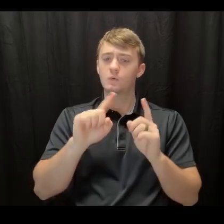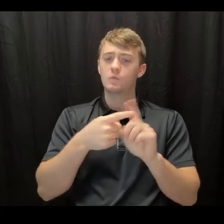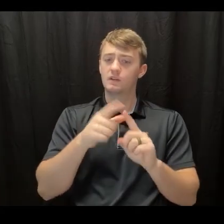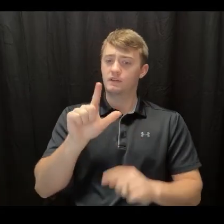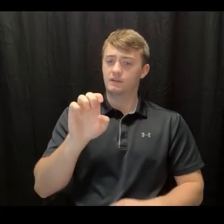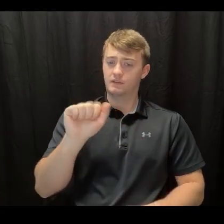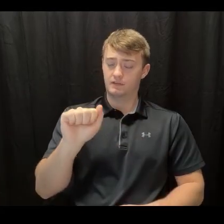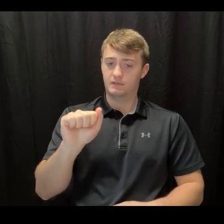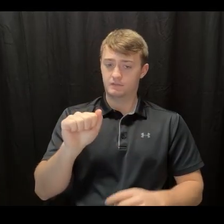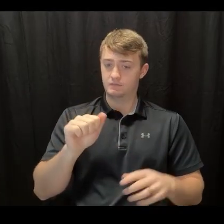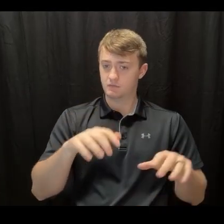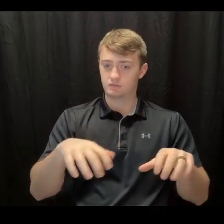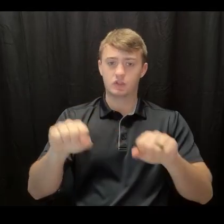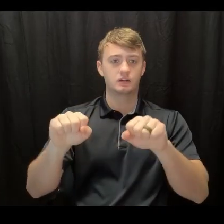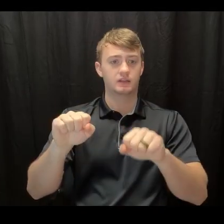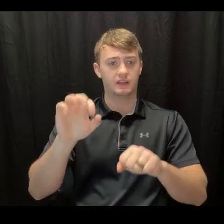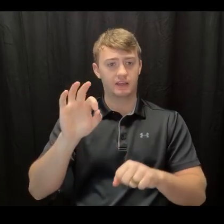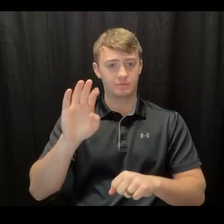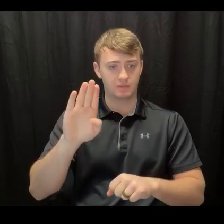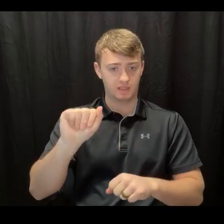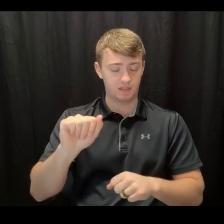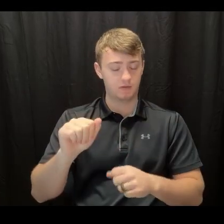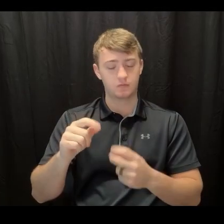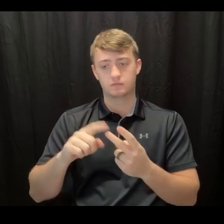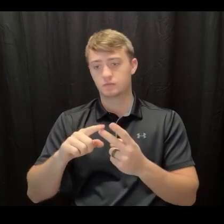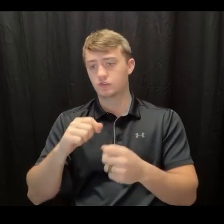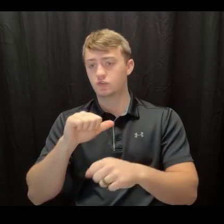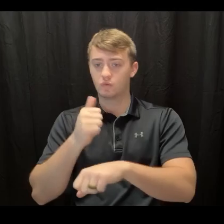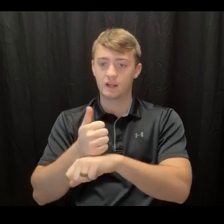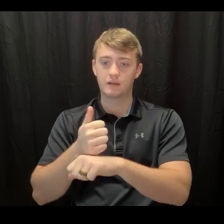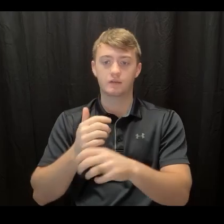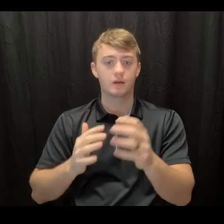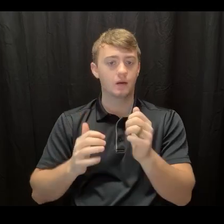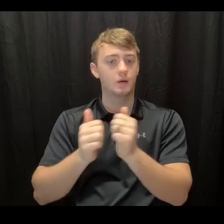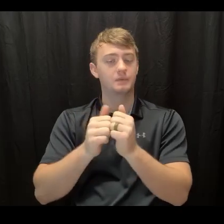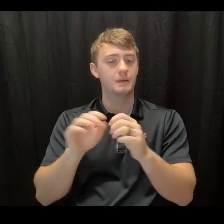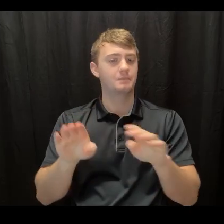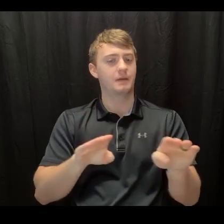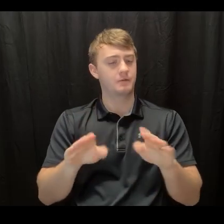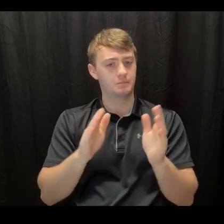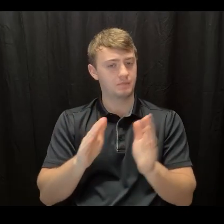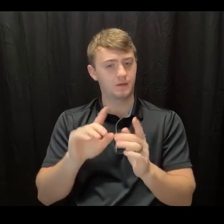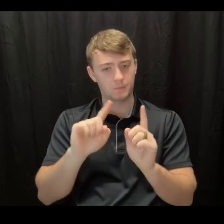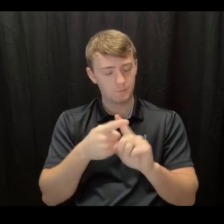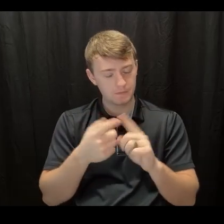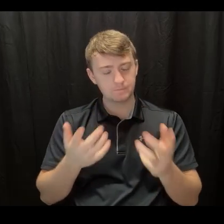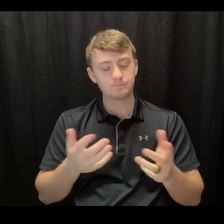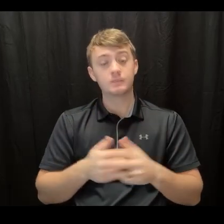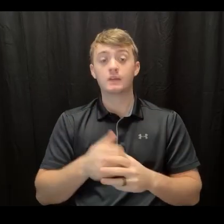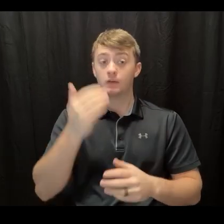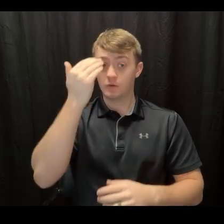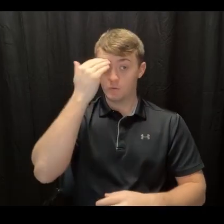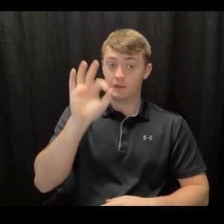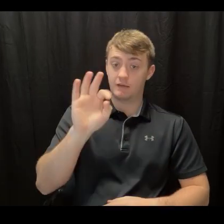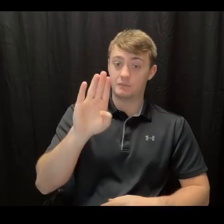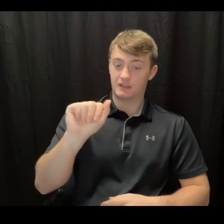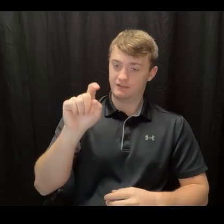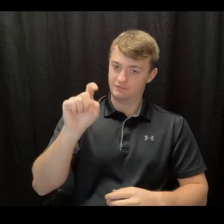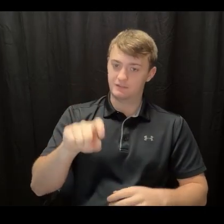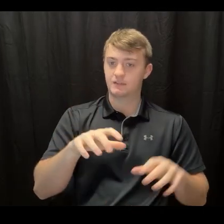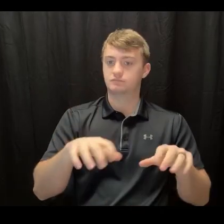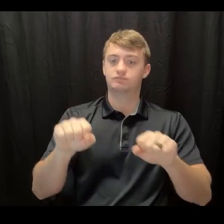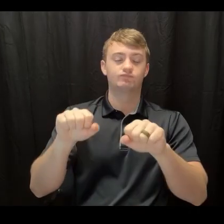So when should LEAs conduct an FBA and create or update a behavior plan? We know that an FBA must